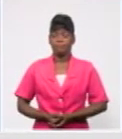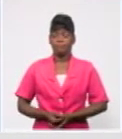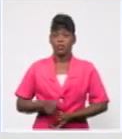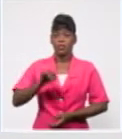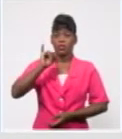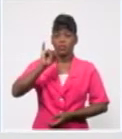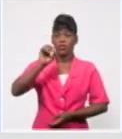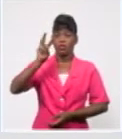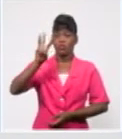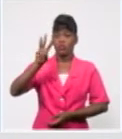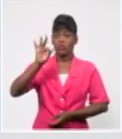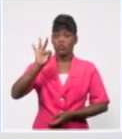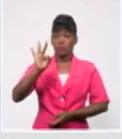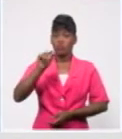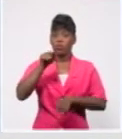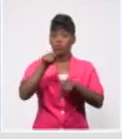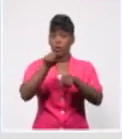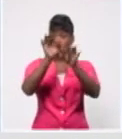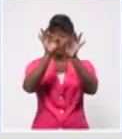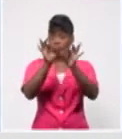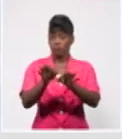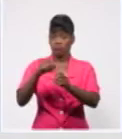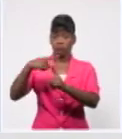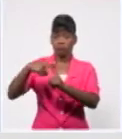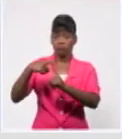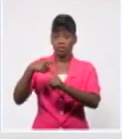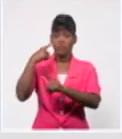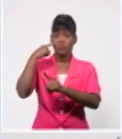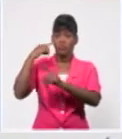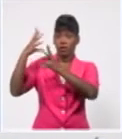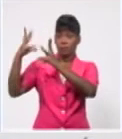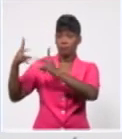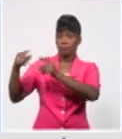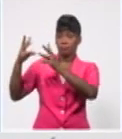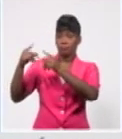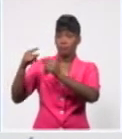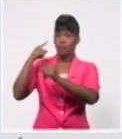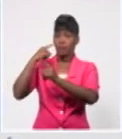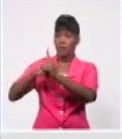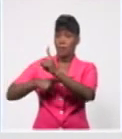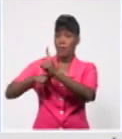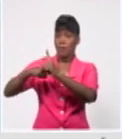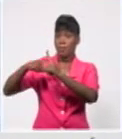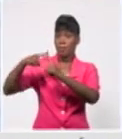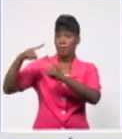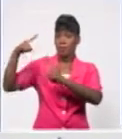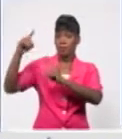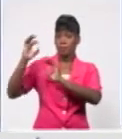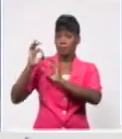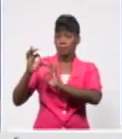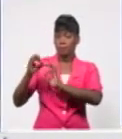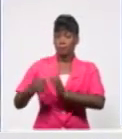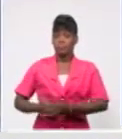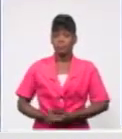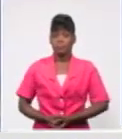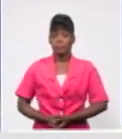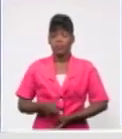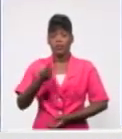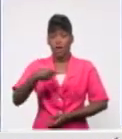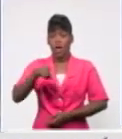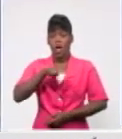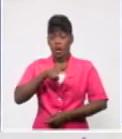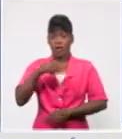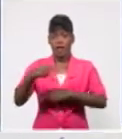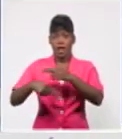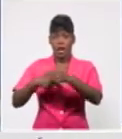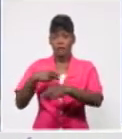highest figure thus far. Yesterday, more than 5,000 samples were processed in the molecular biology laboratories of our